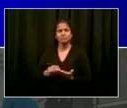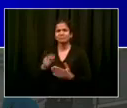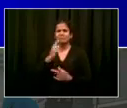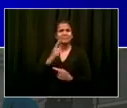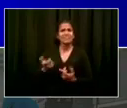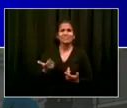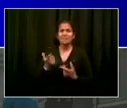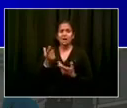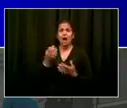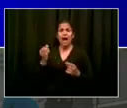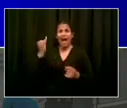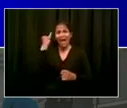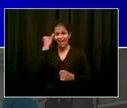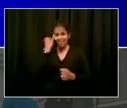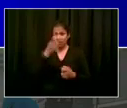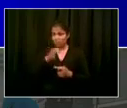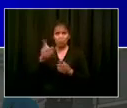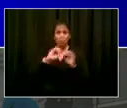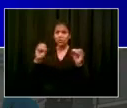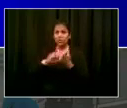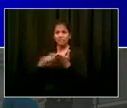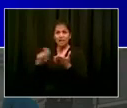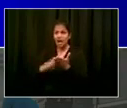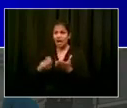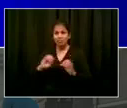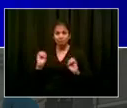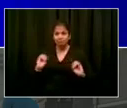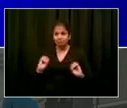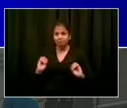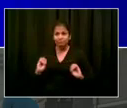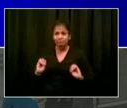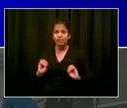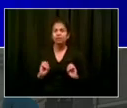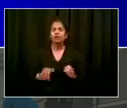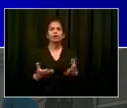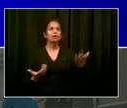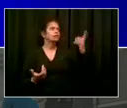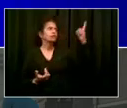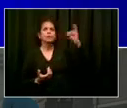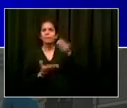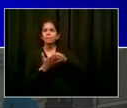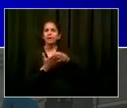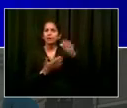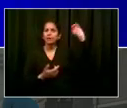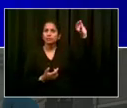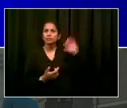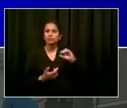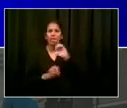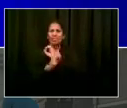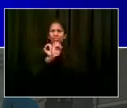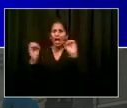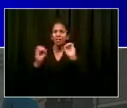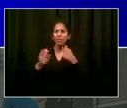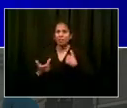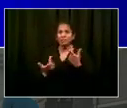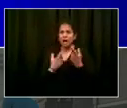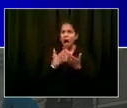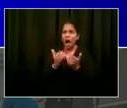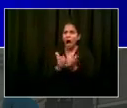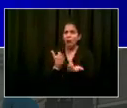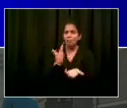we have it, we can do so much. But it all depends on the census, and only 20 days left. Now, where do we stand? As you can